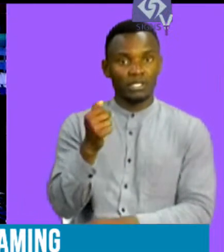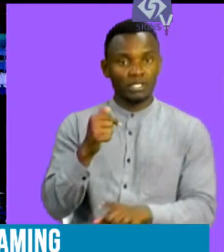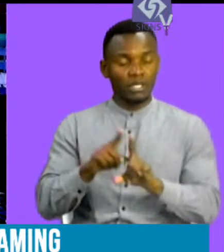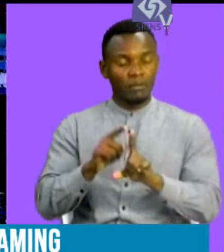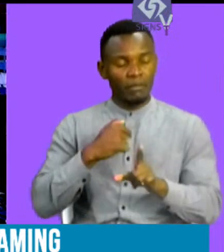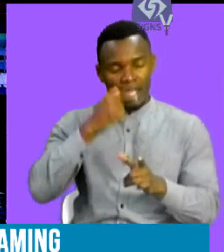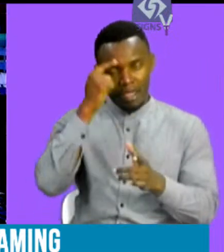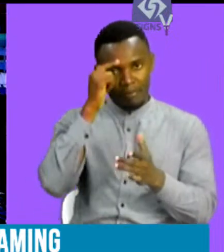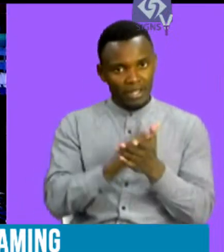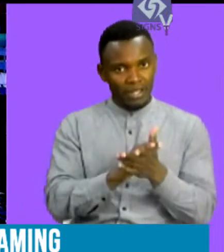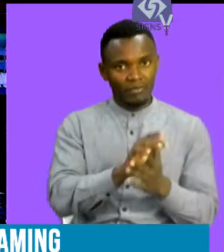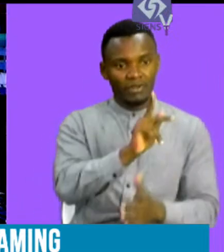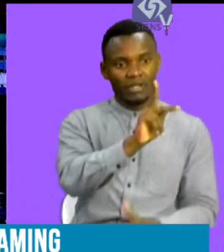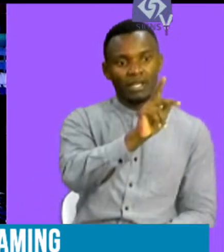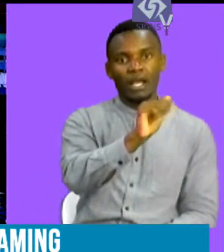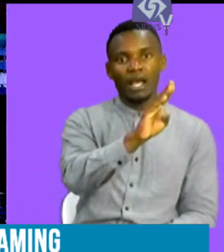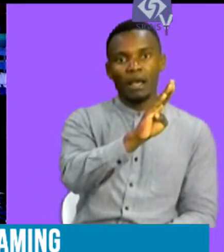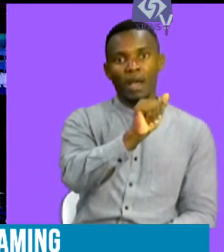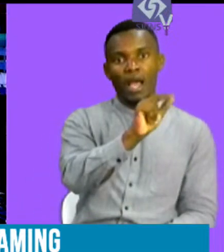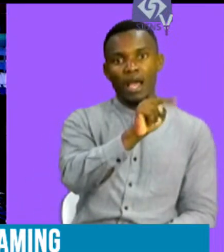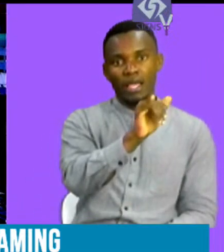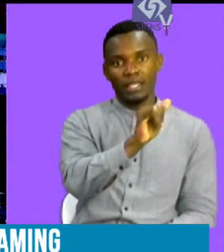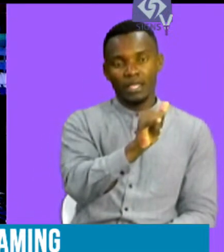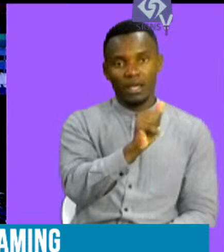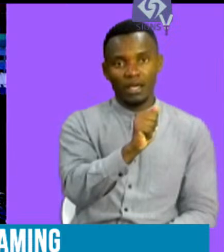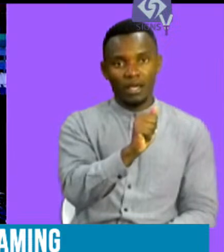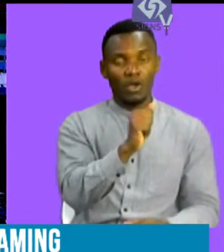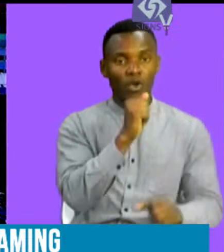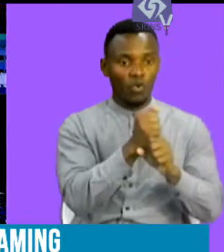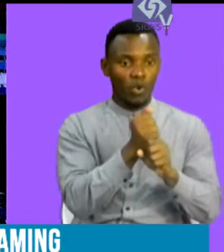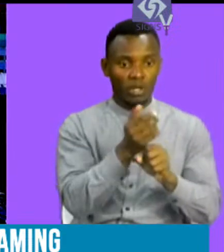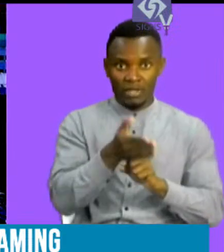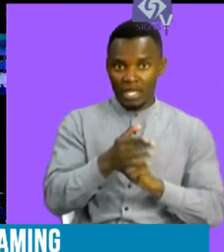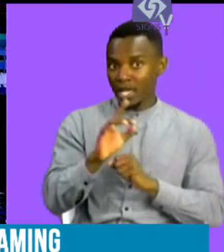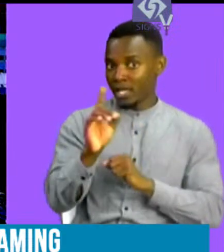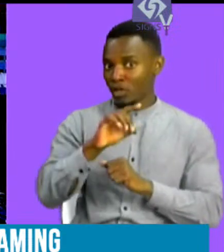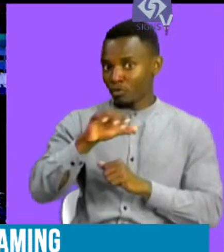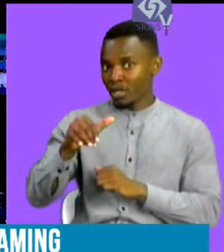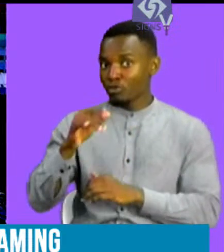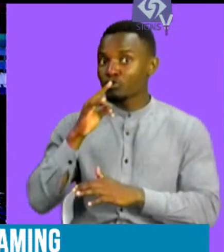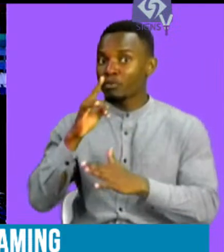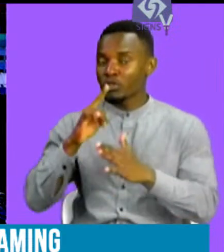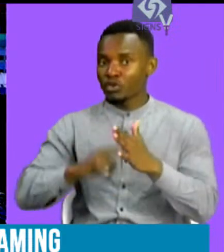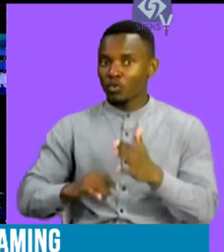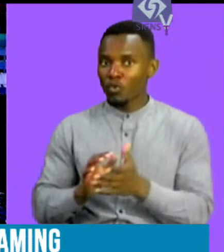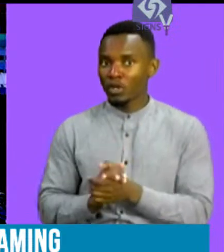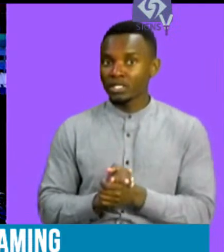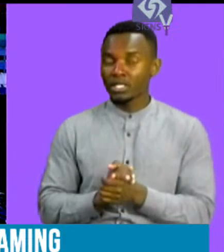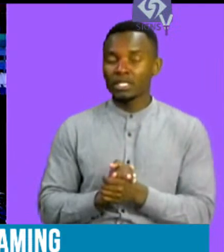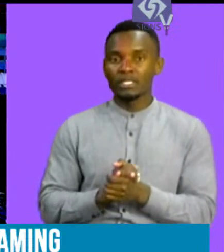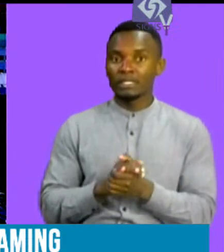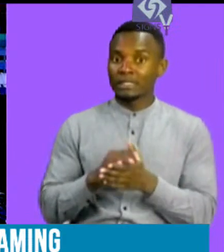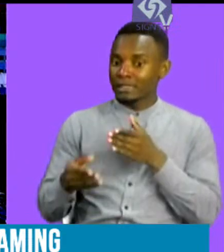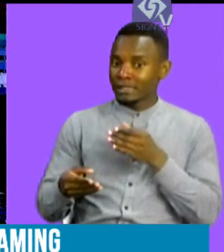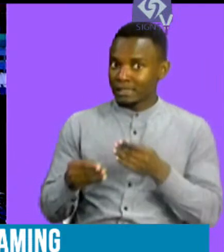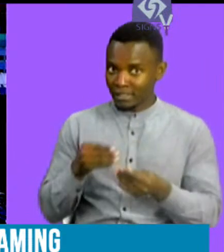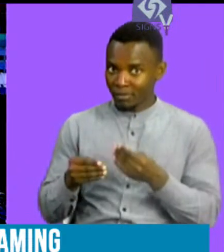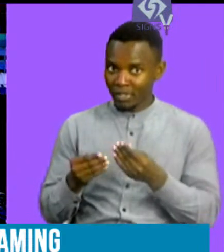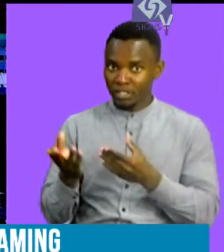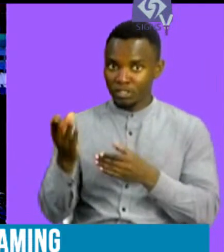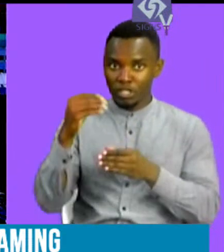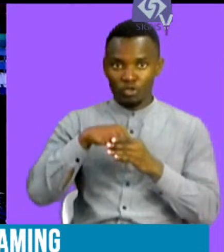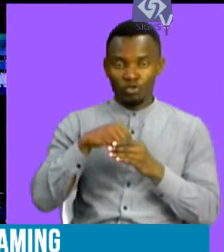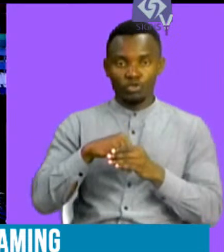who works in Nairobi County to make sure that that some aspects of disability inclusion